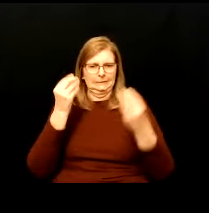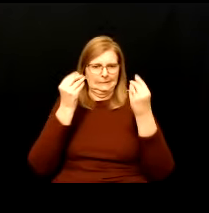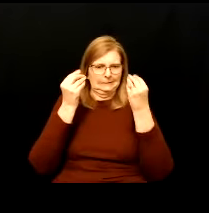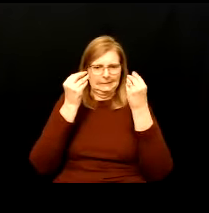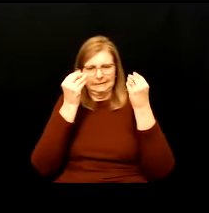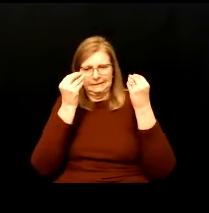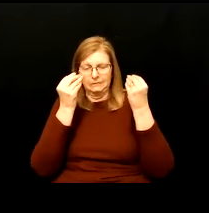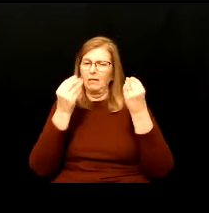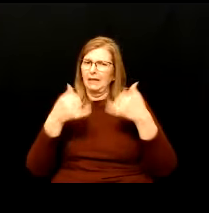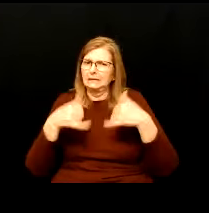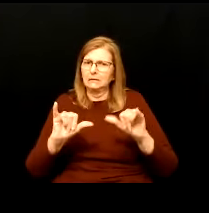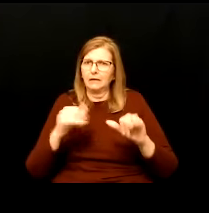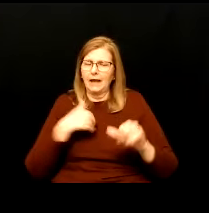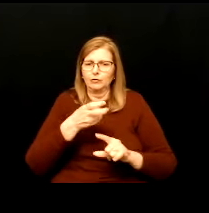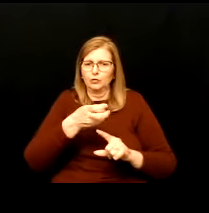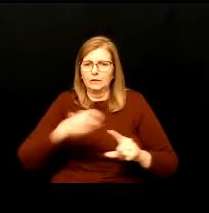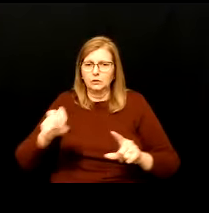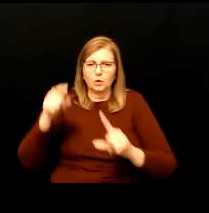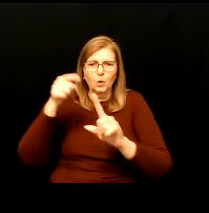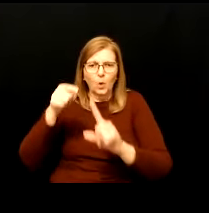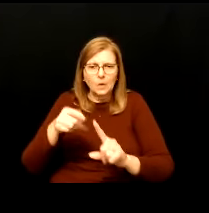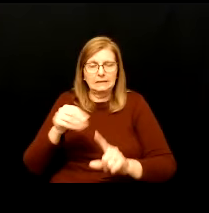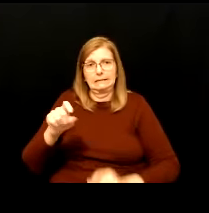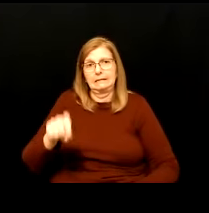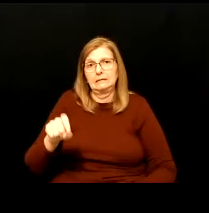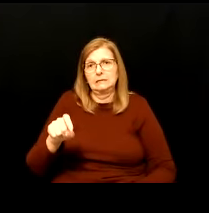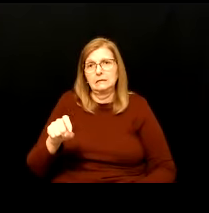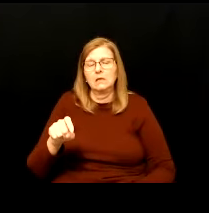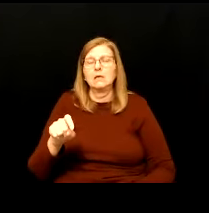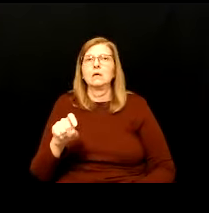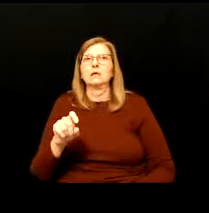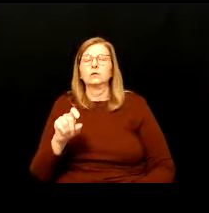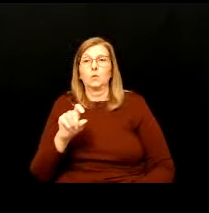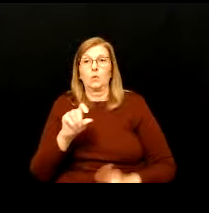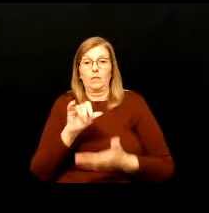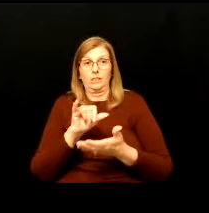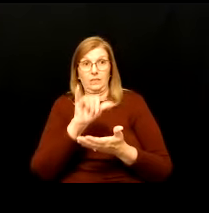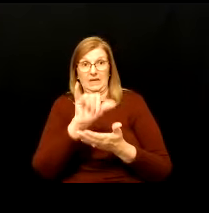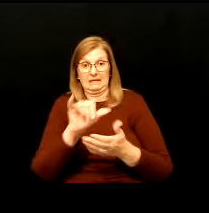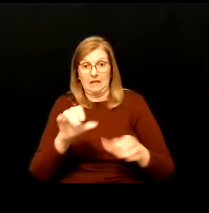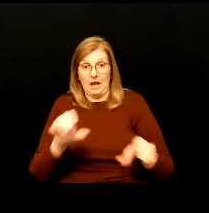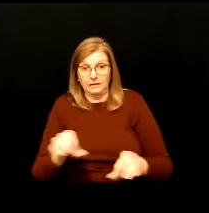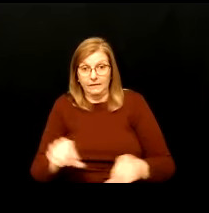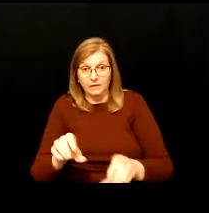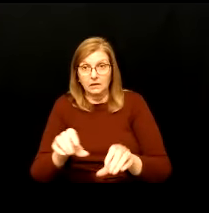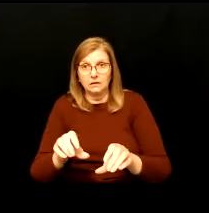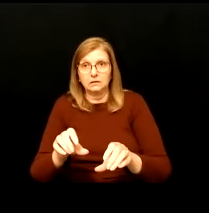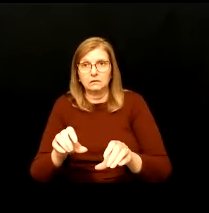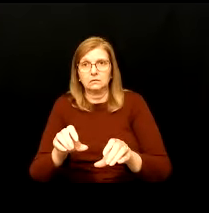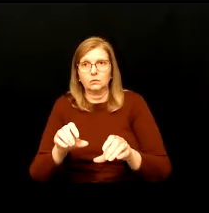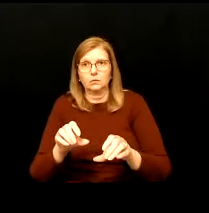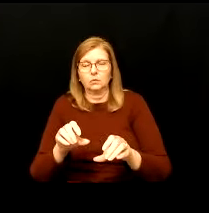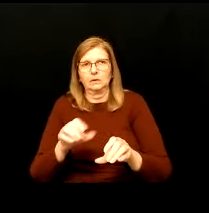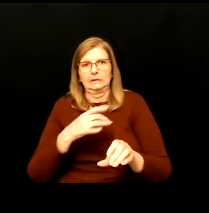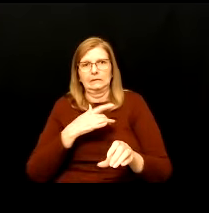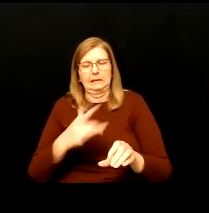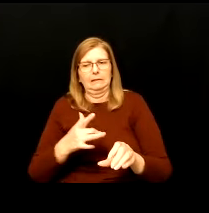that they still have transition goals and needs. And so these activities would lean more